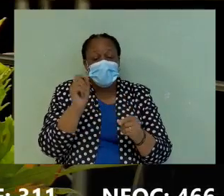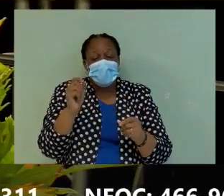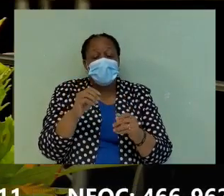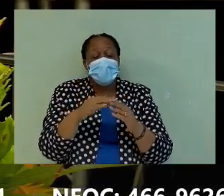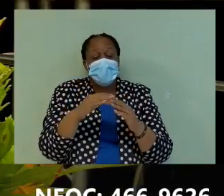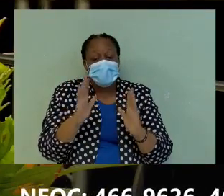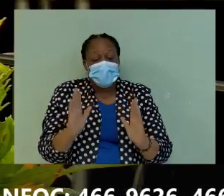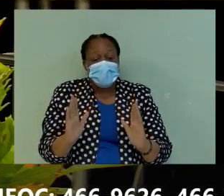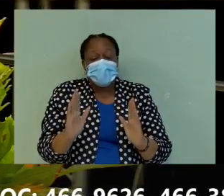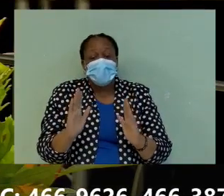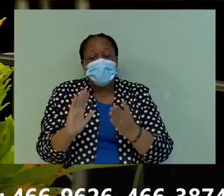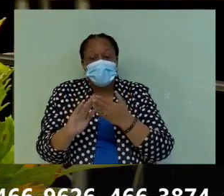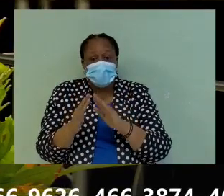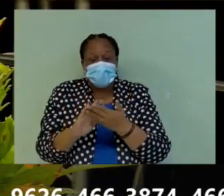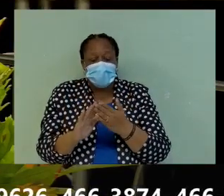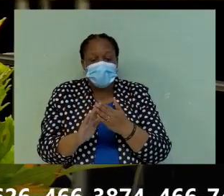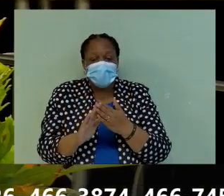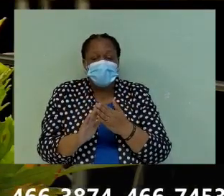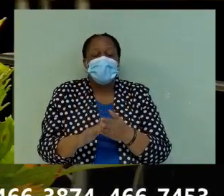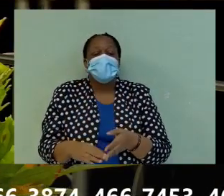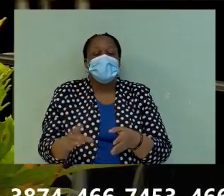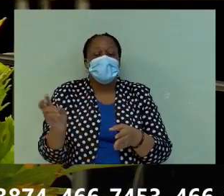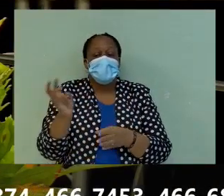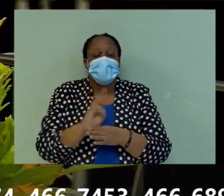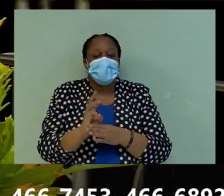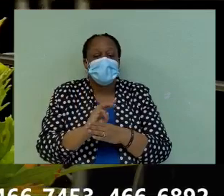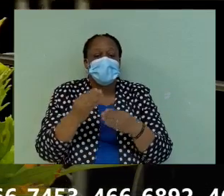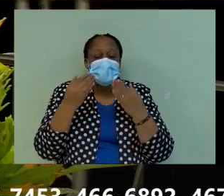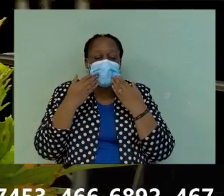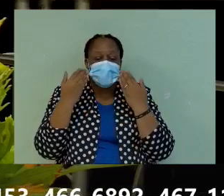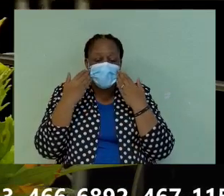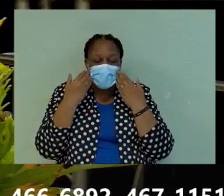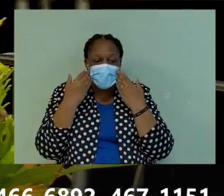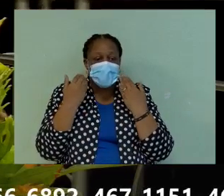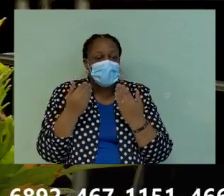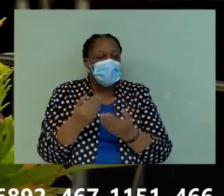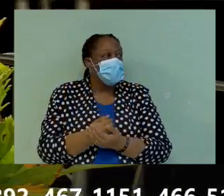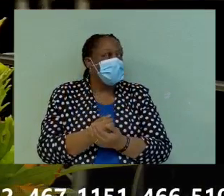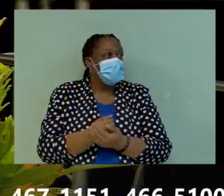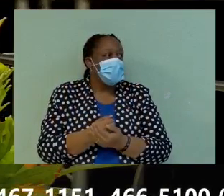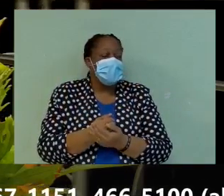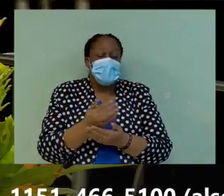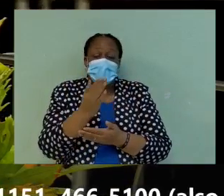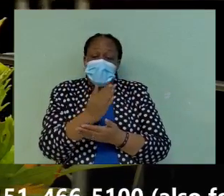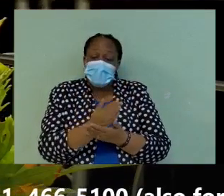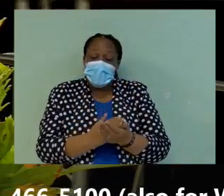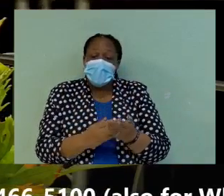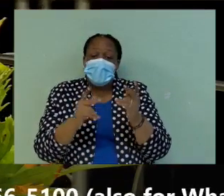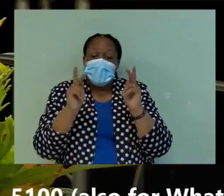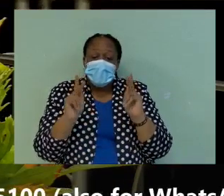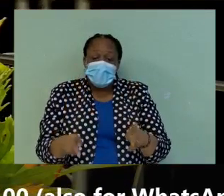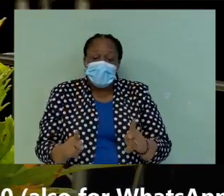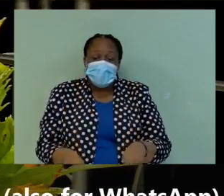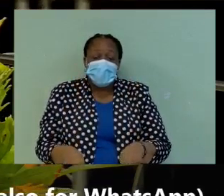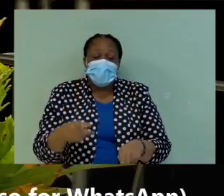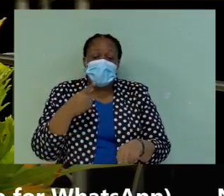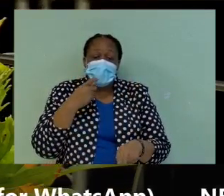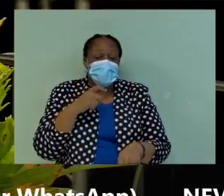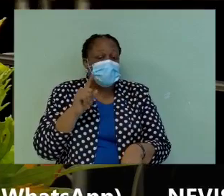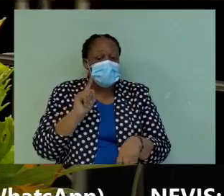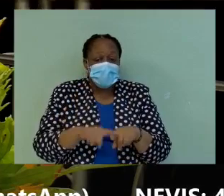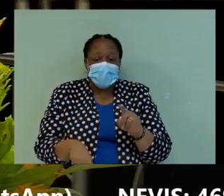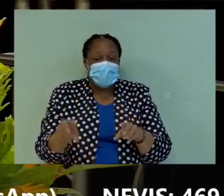to prevent us spreading the disease. There are some categories of persons, though, that should be taken into